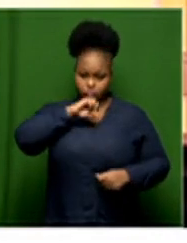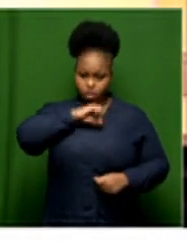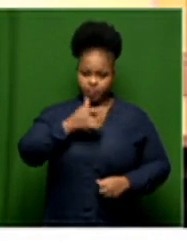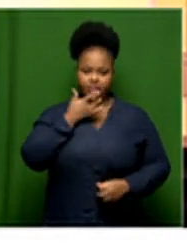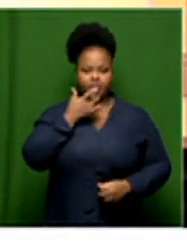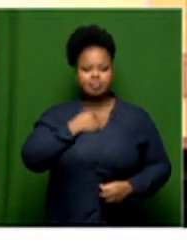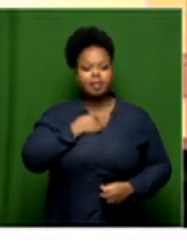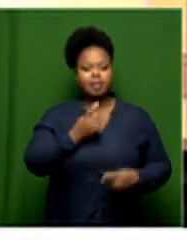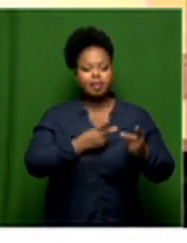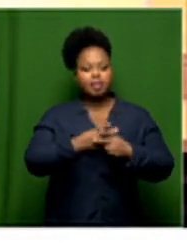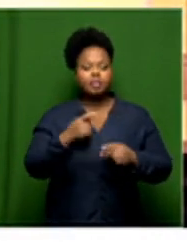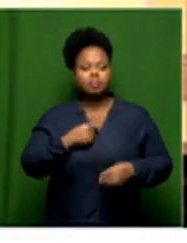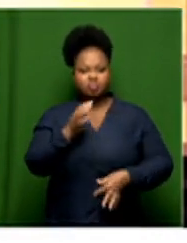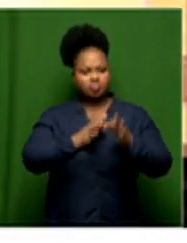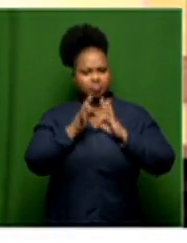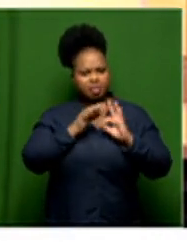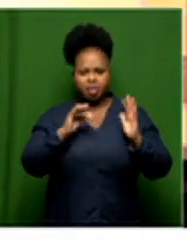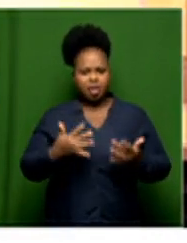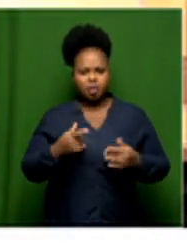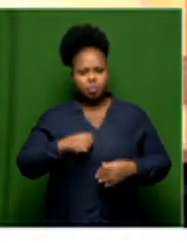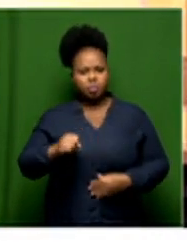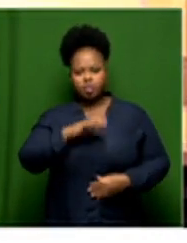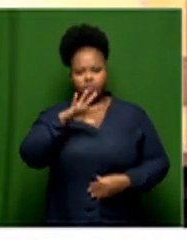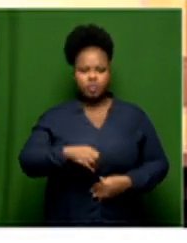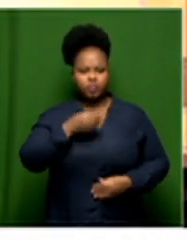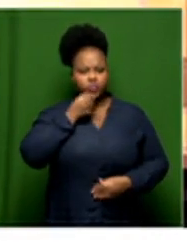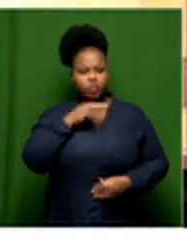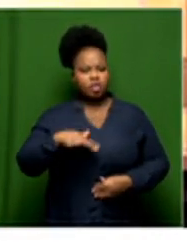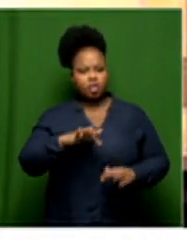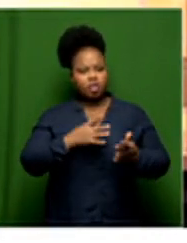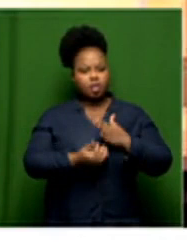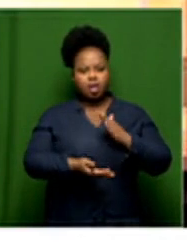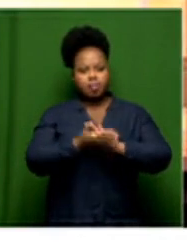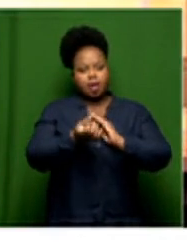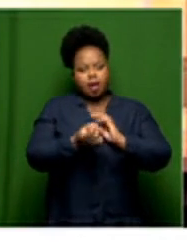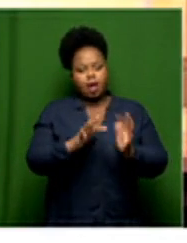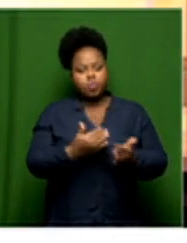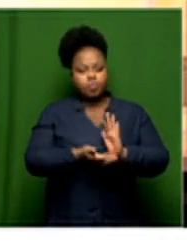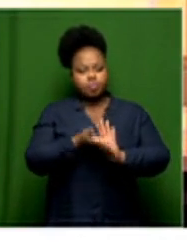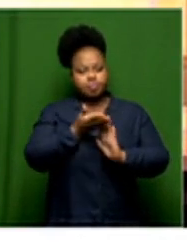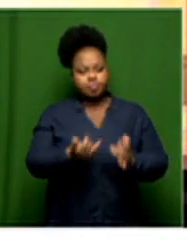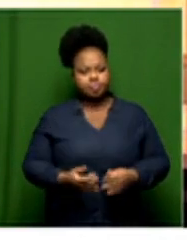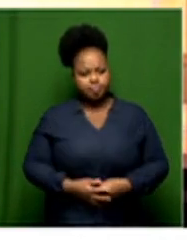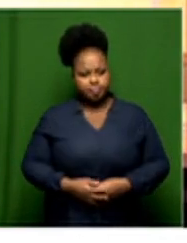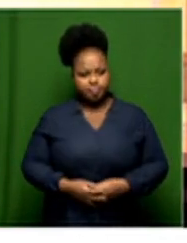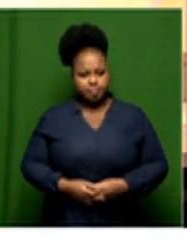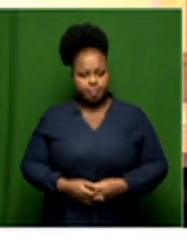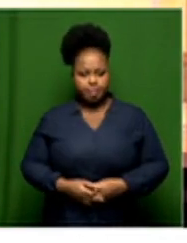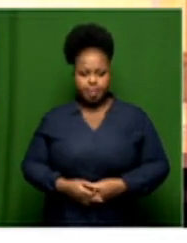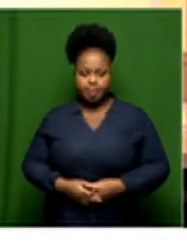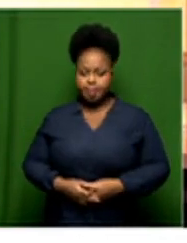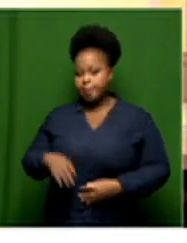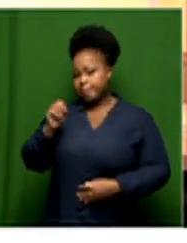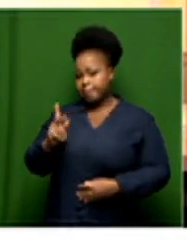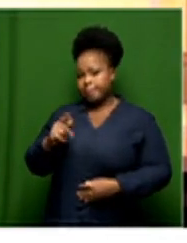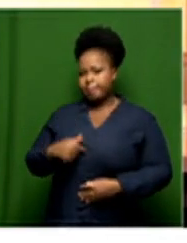And just take us through how you got into the South African food scene and how you worked your way up to where you are today.